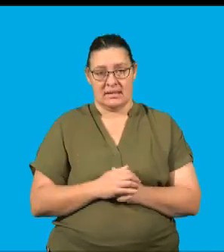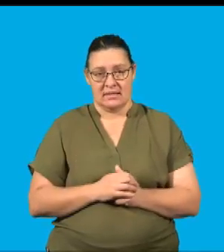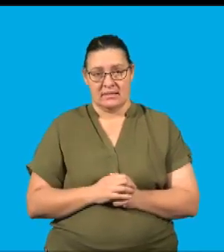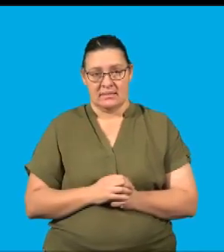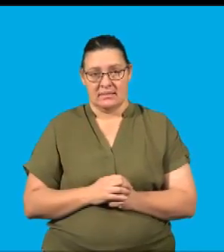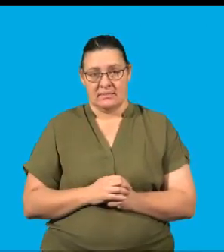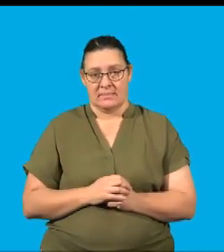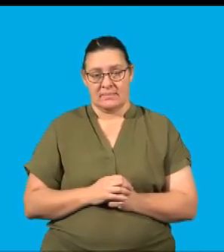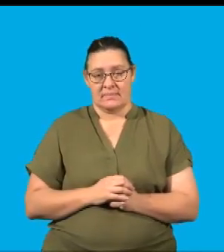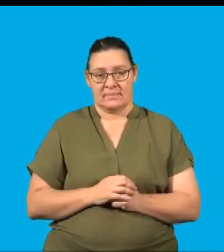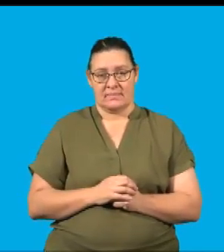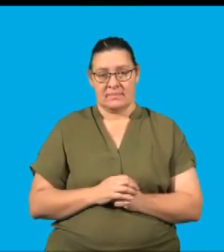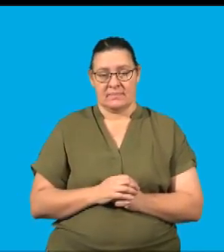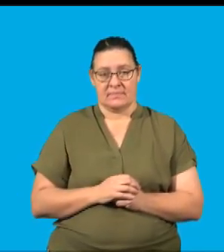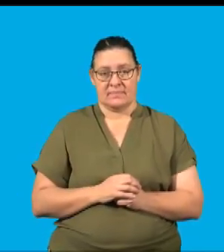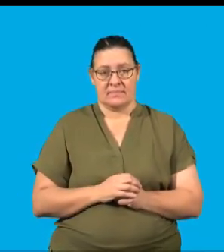4,603.